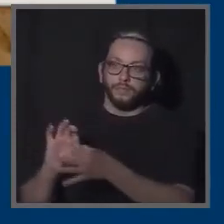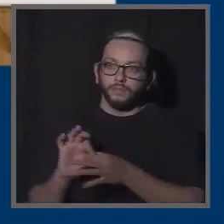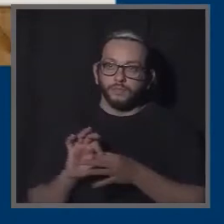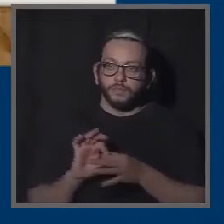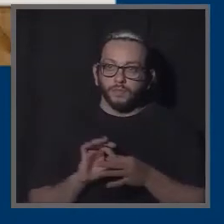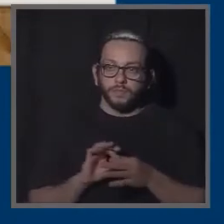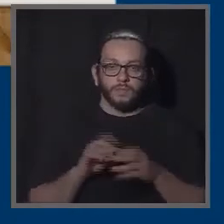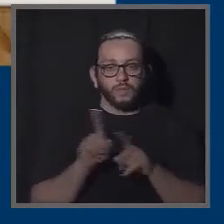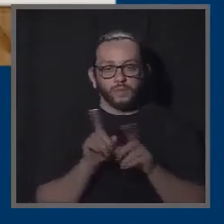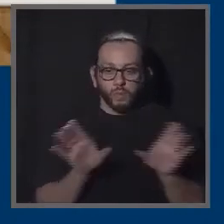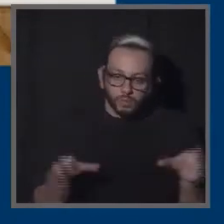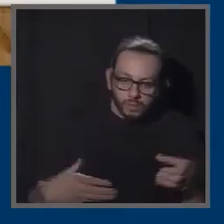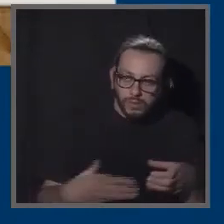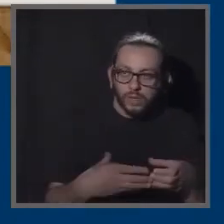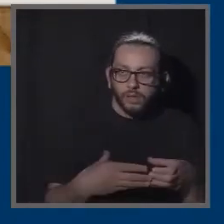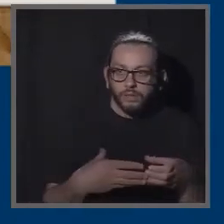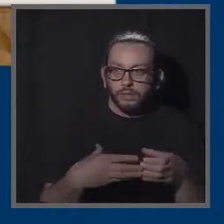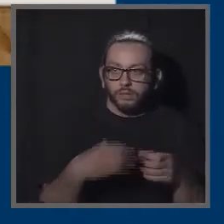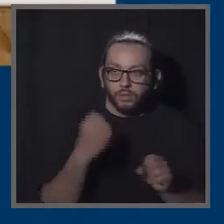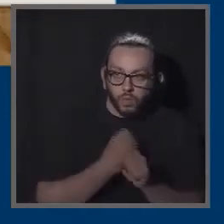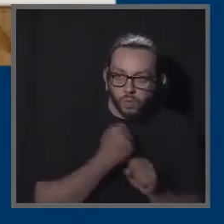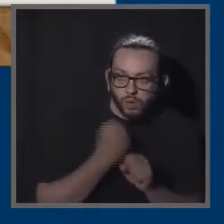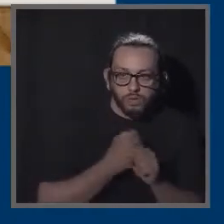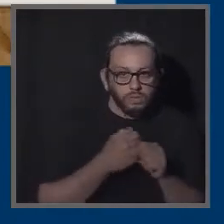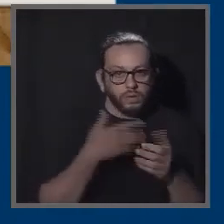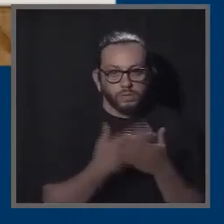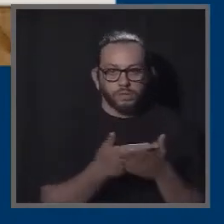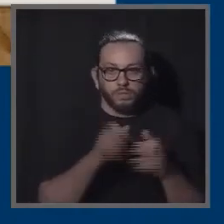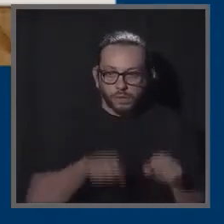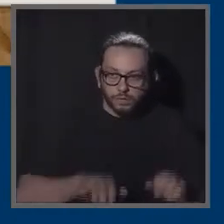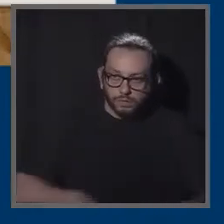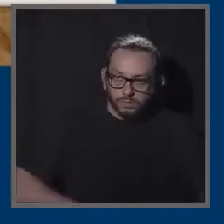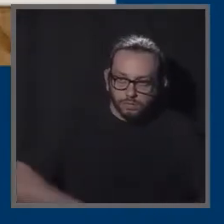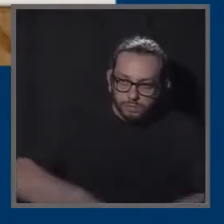different kinds. So this is a really interesting example